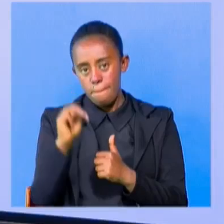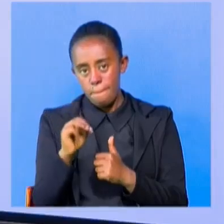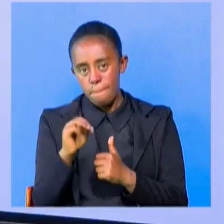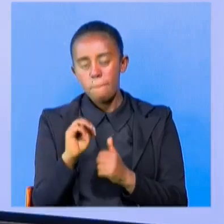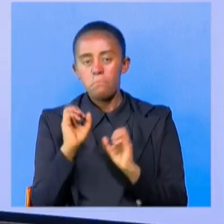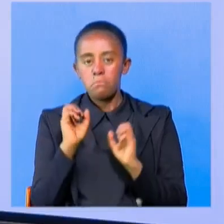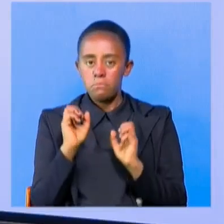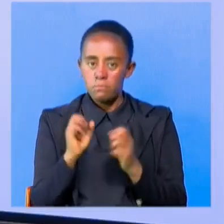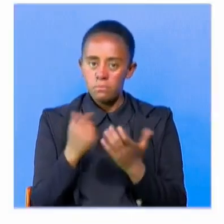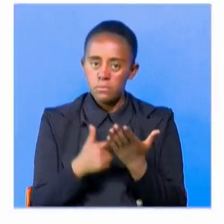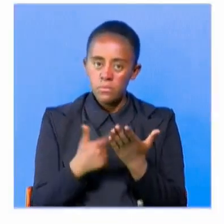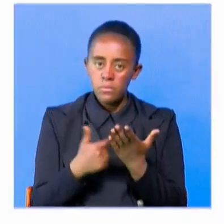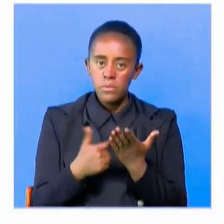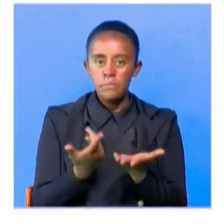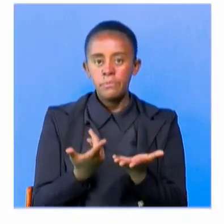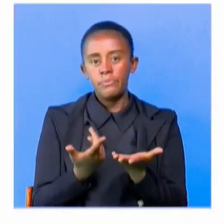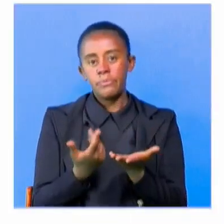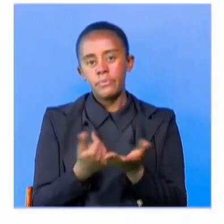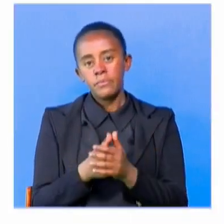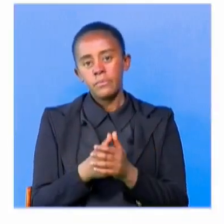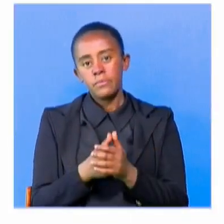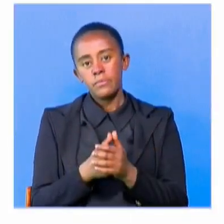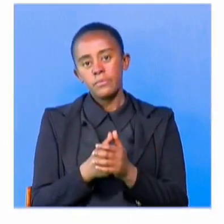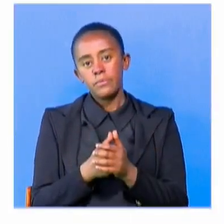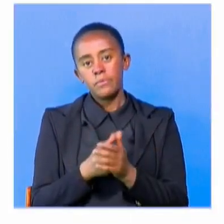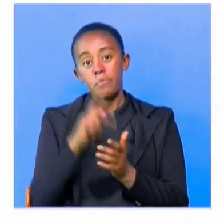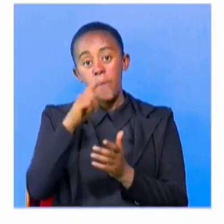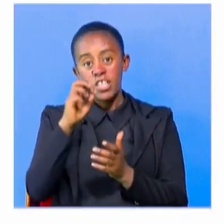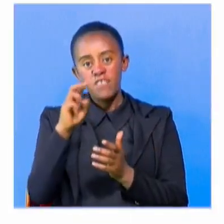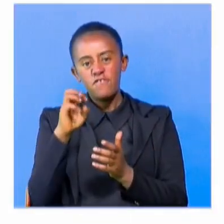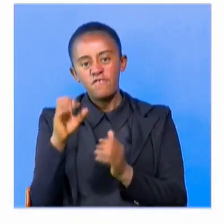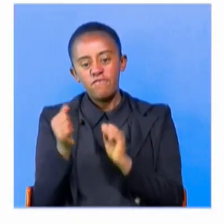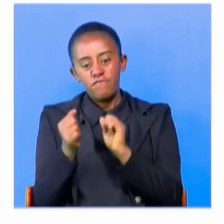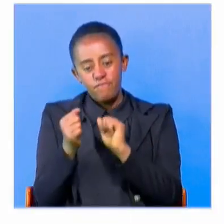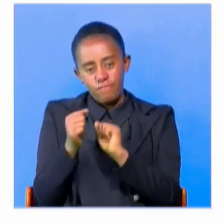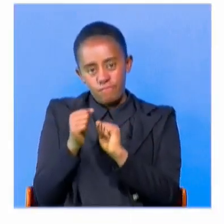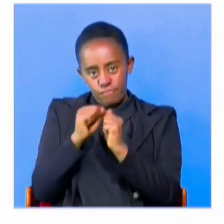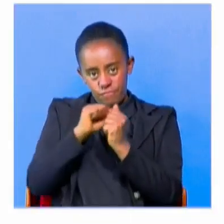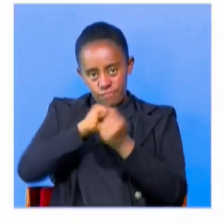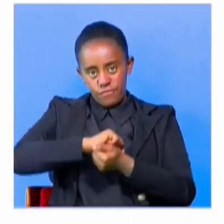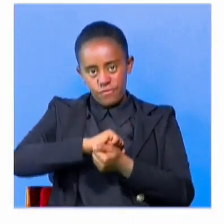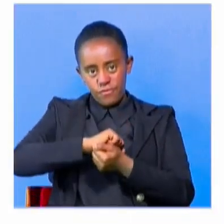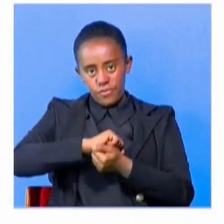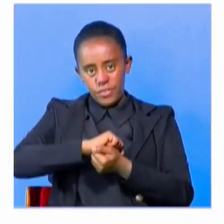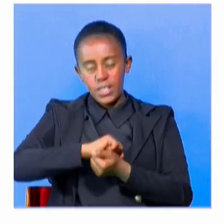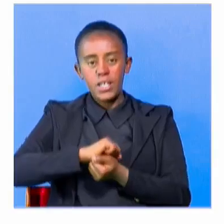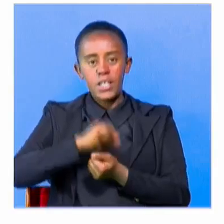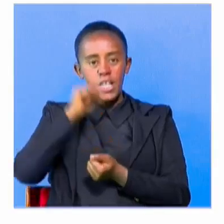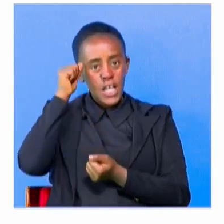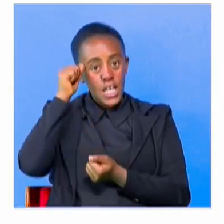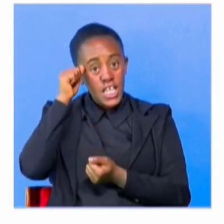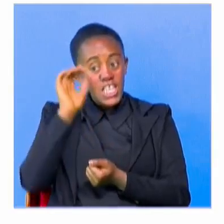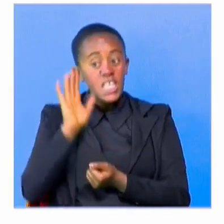Therefore, this can be written in such a way in the case of passive construction. His food